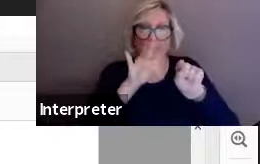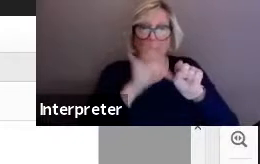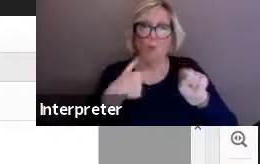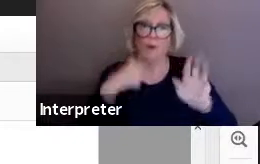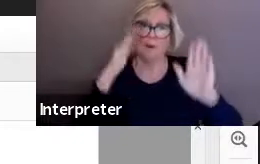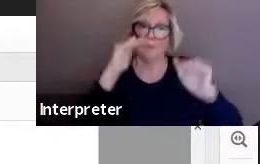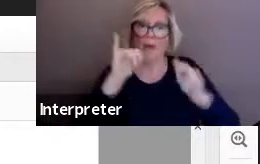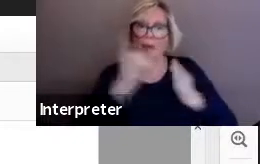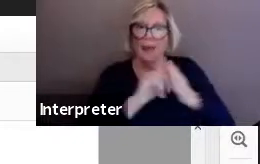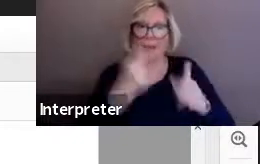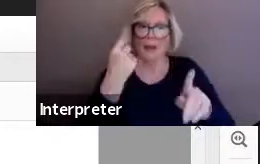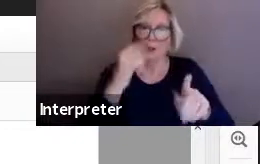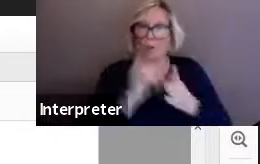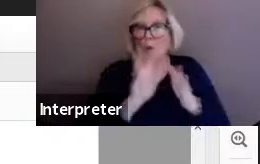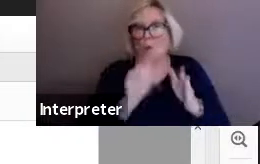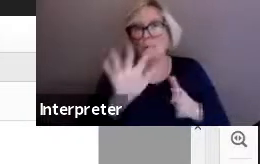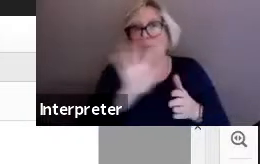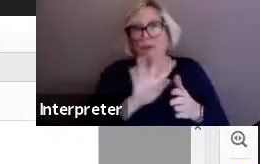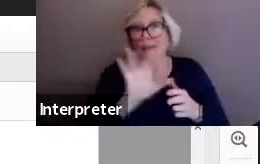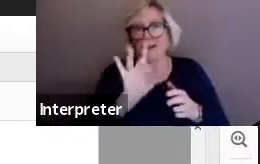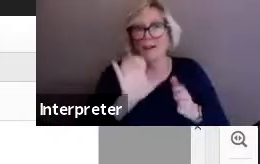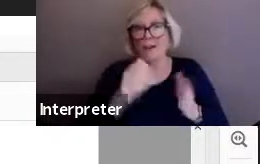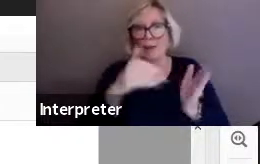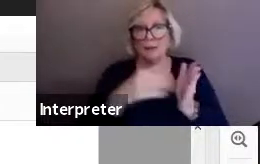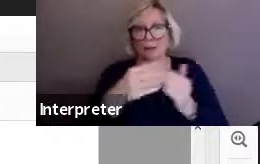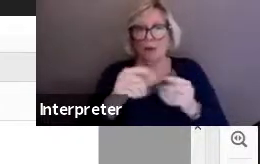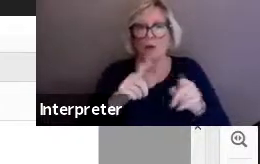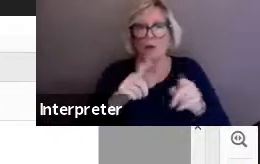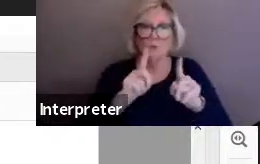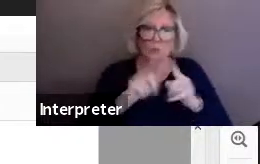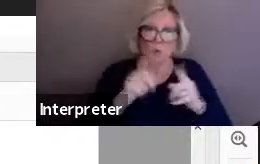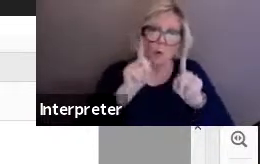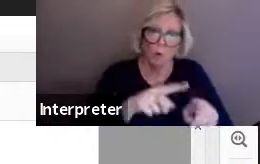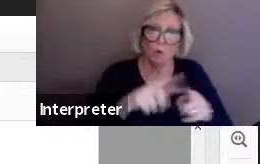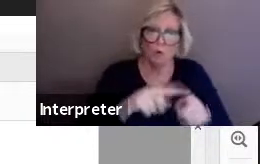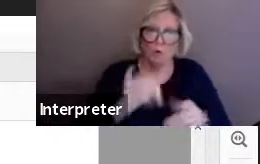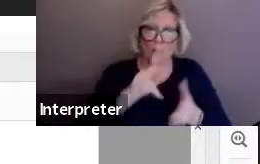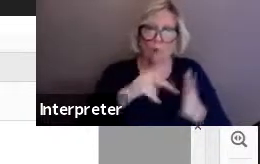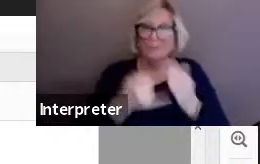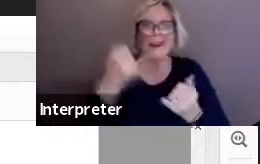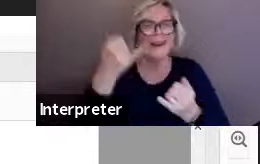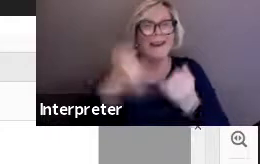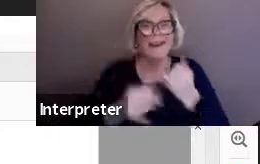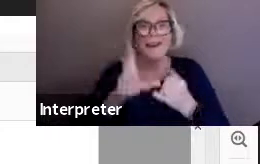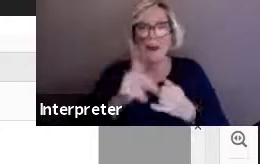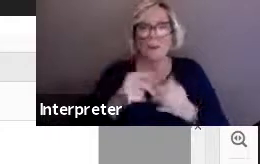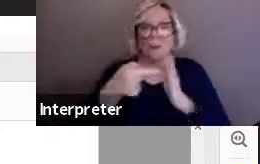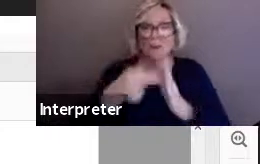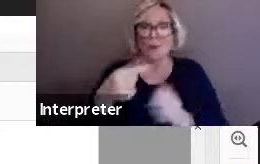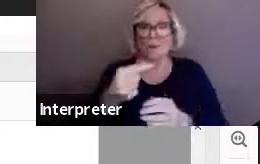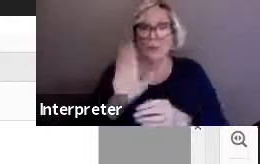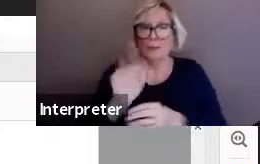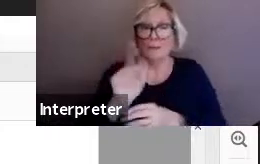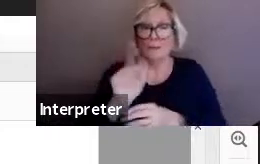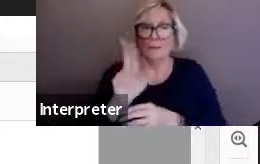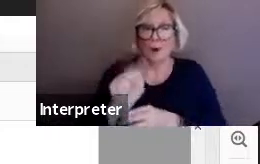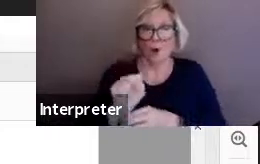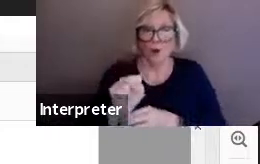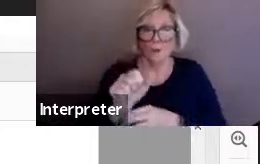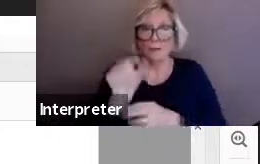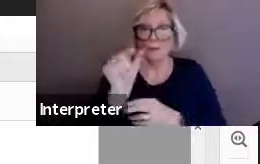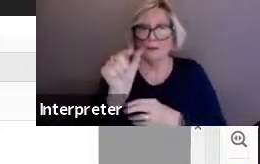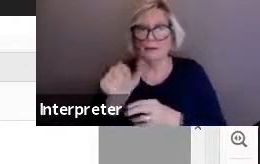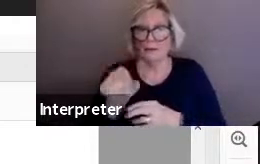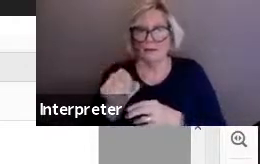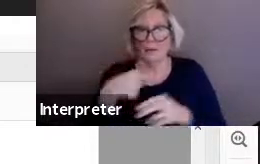about $800,000 to go towards this project. And what ended up happening, shown in those green bars at the end, in the budget we're